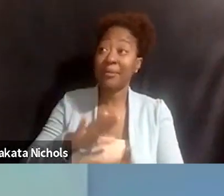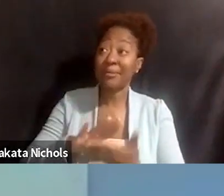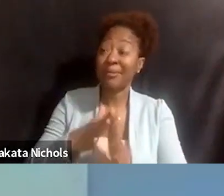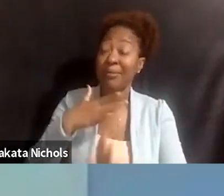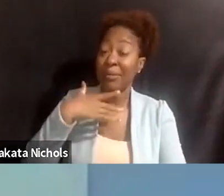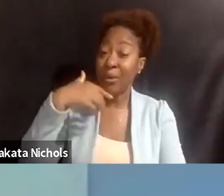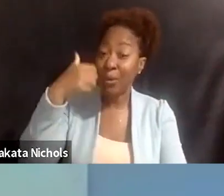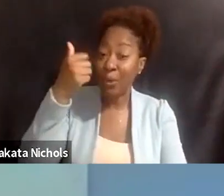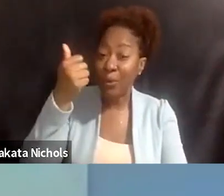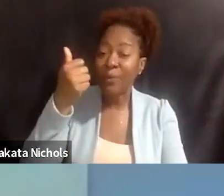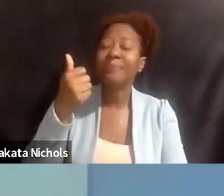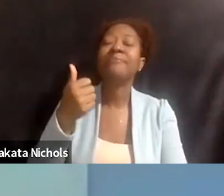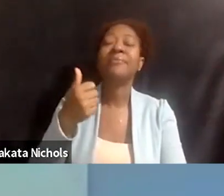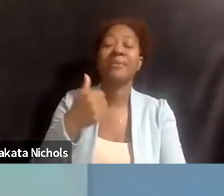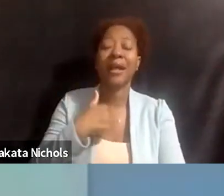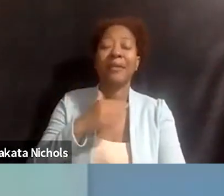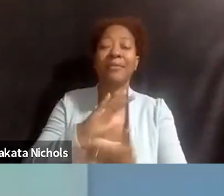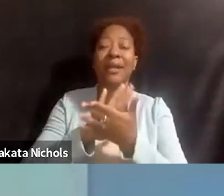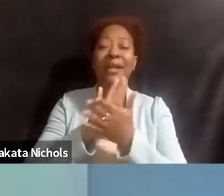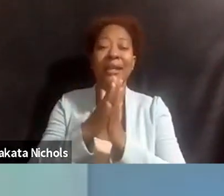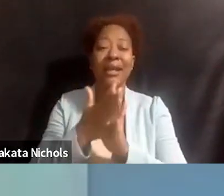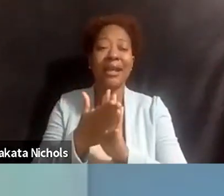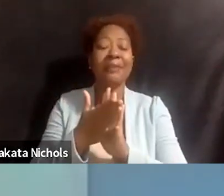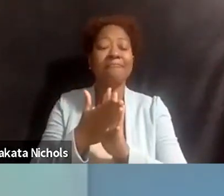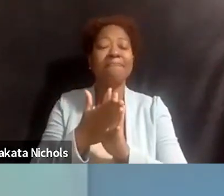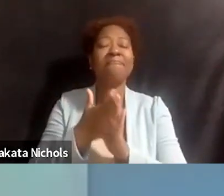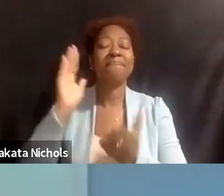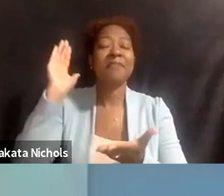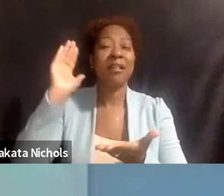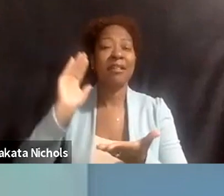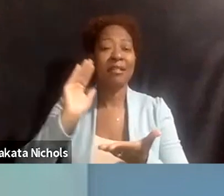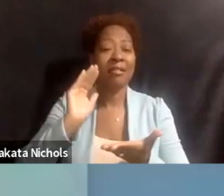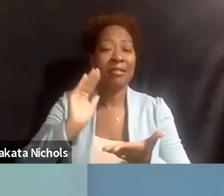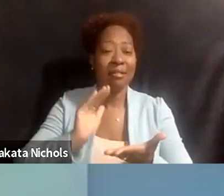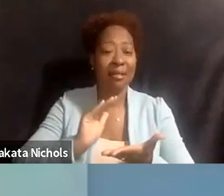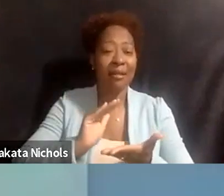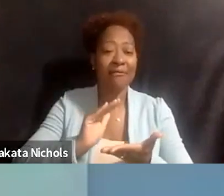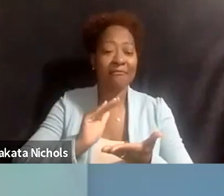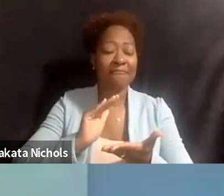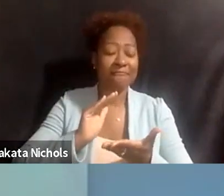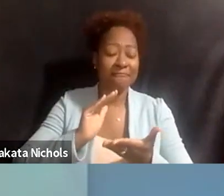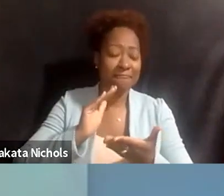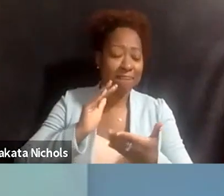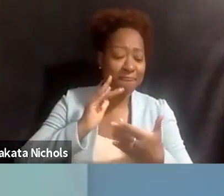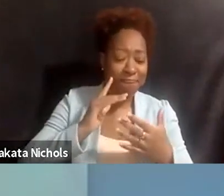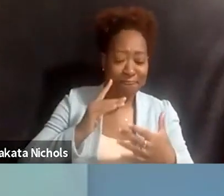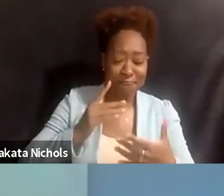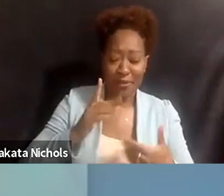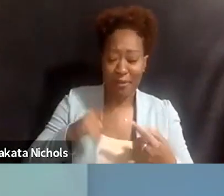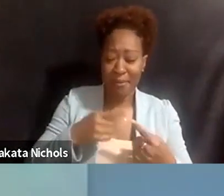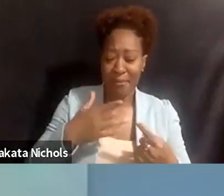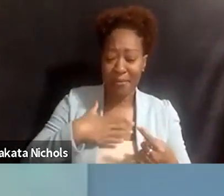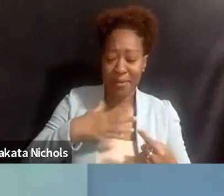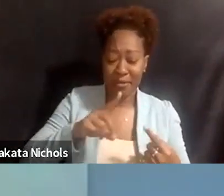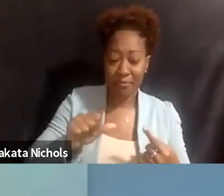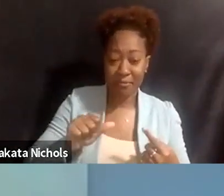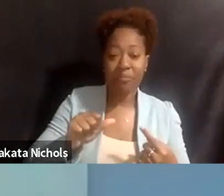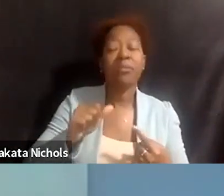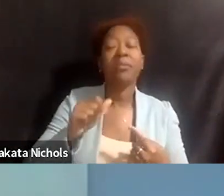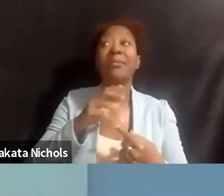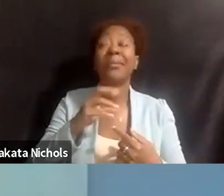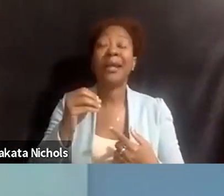became significantly less self-conscious and was more preoccupied about the time I would sometimes have to miss from